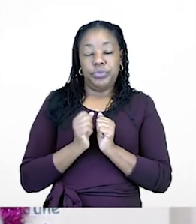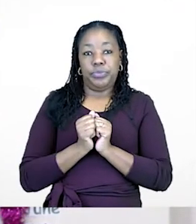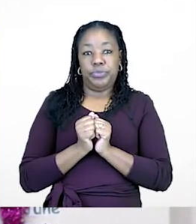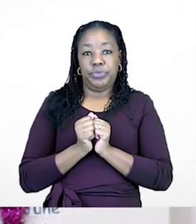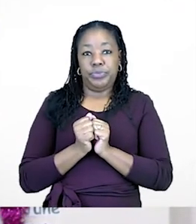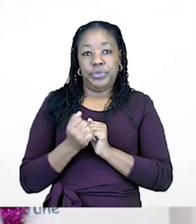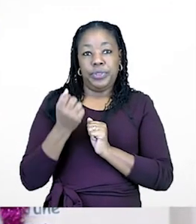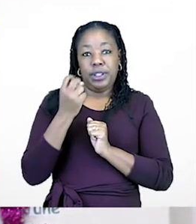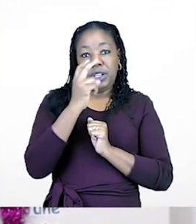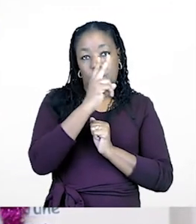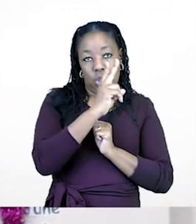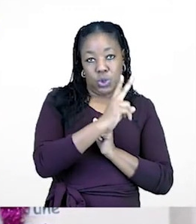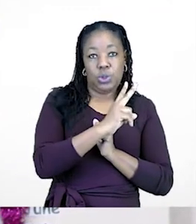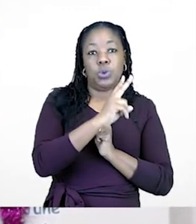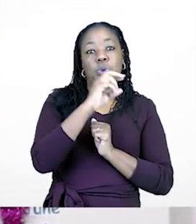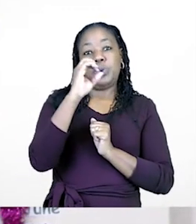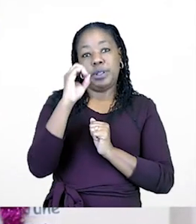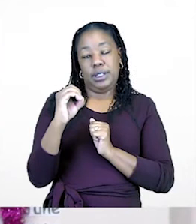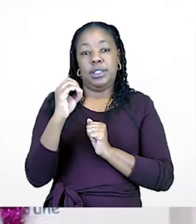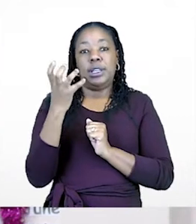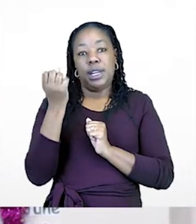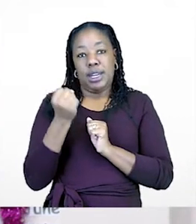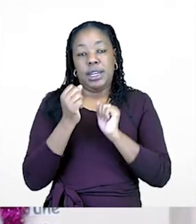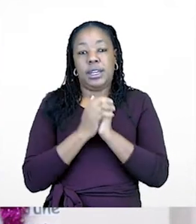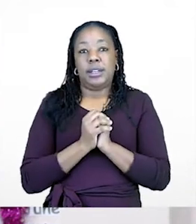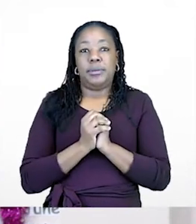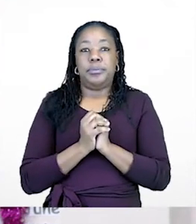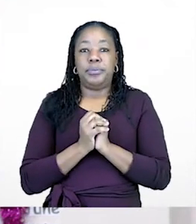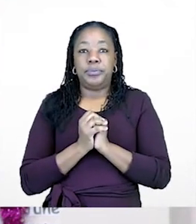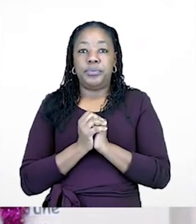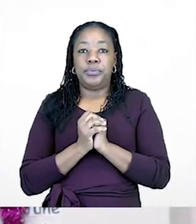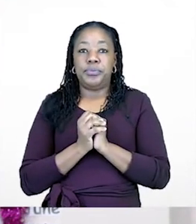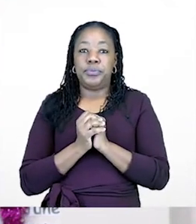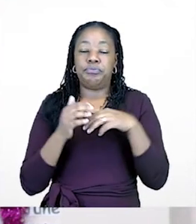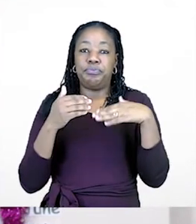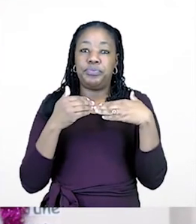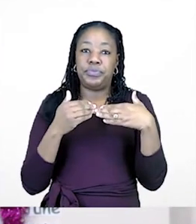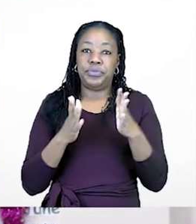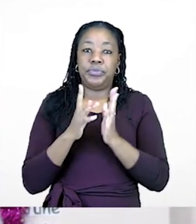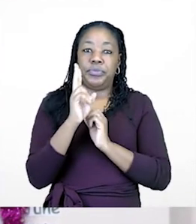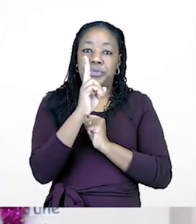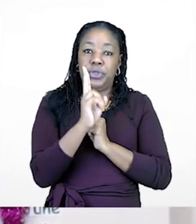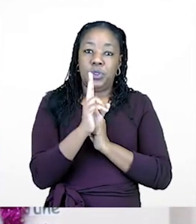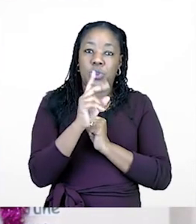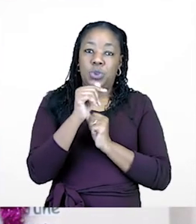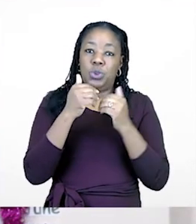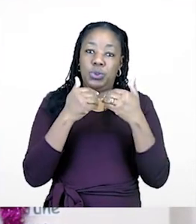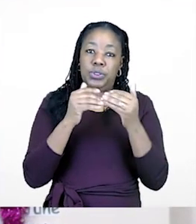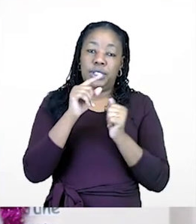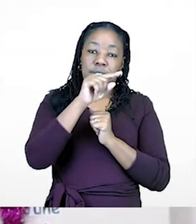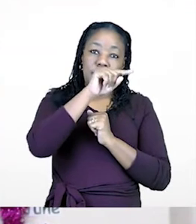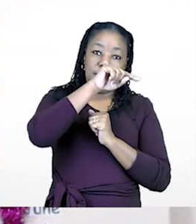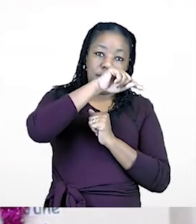a 2 and a 0. Remember, when you're starting your 2, you start from the top and you